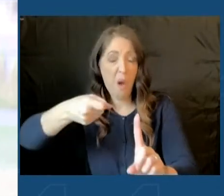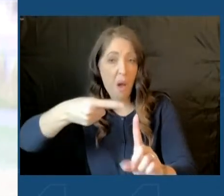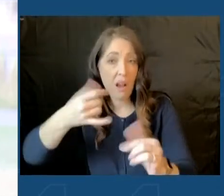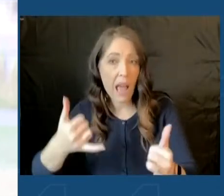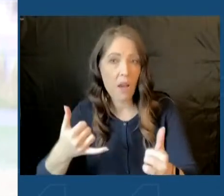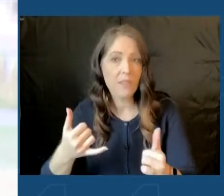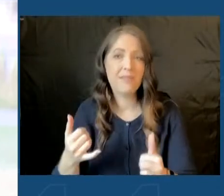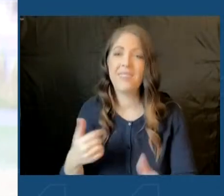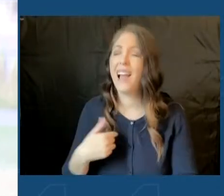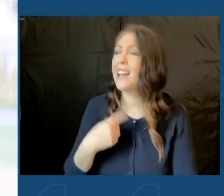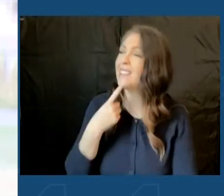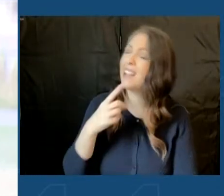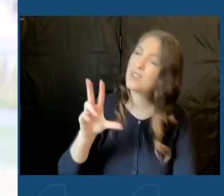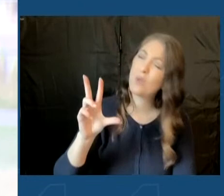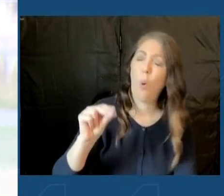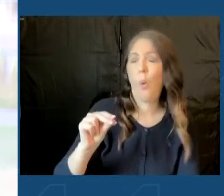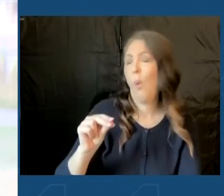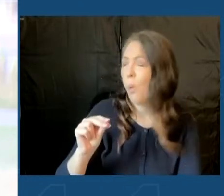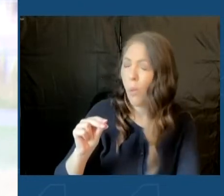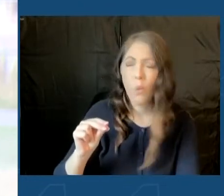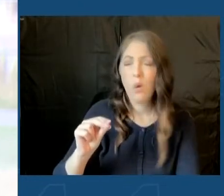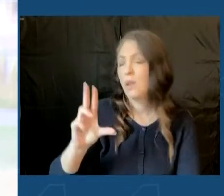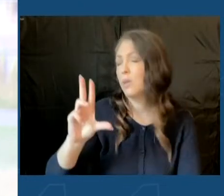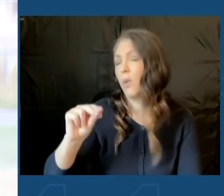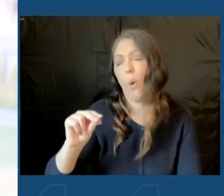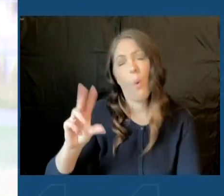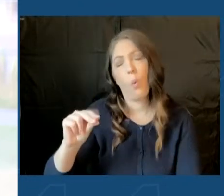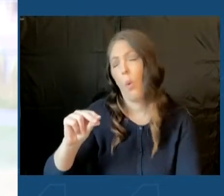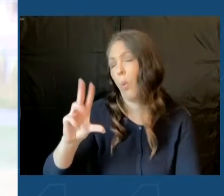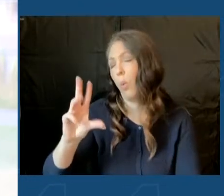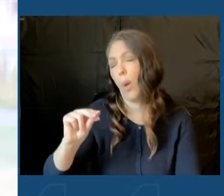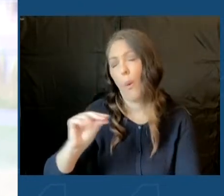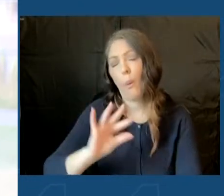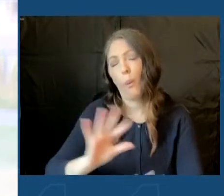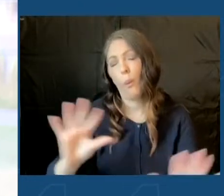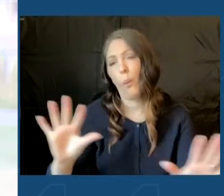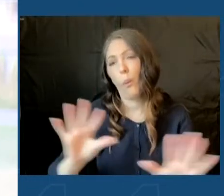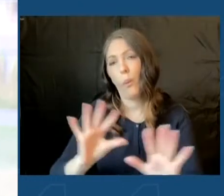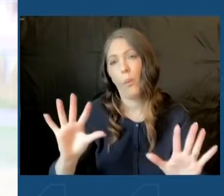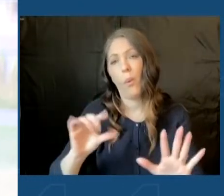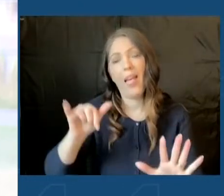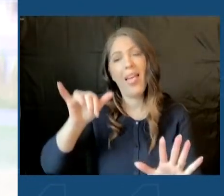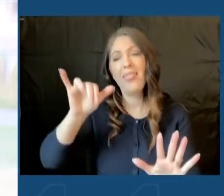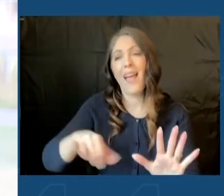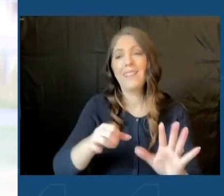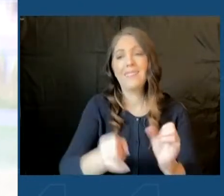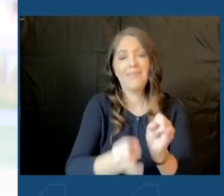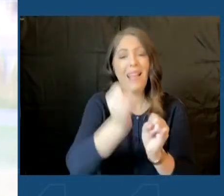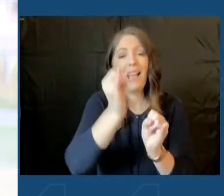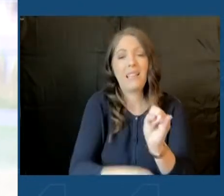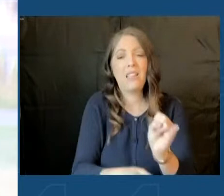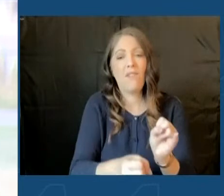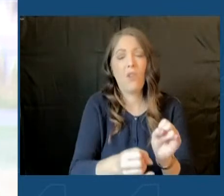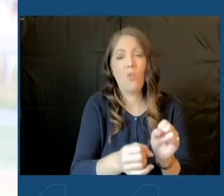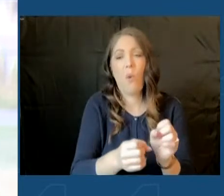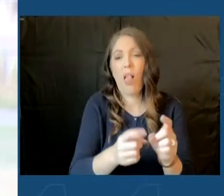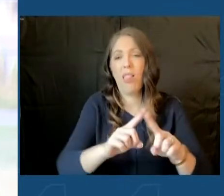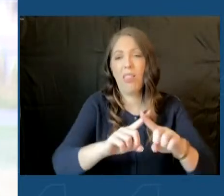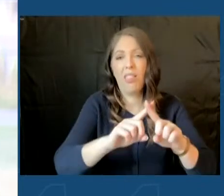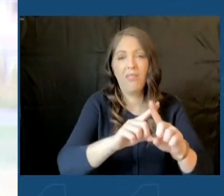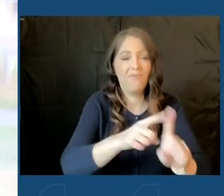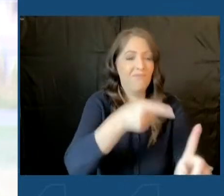it's not a target. It is not a target. These are individual acts of violence that could have happened